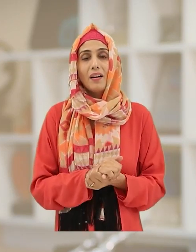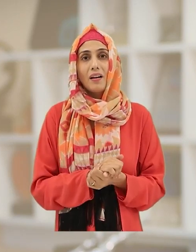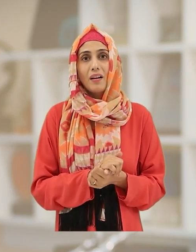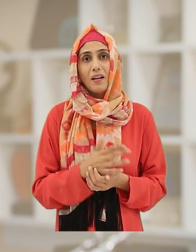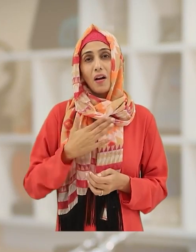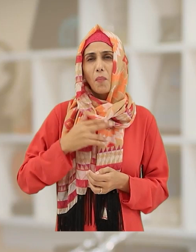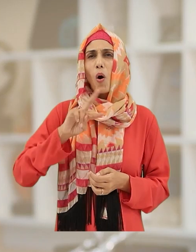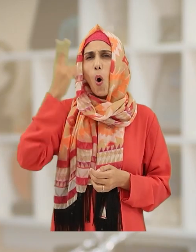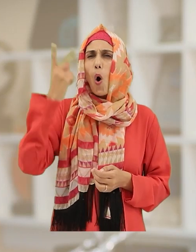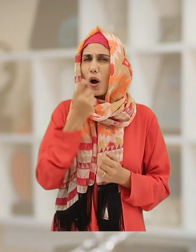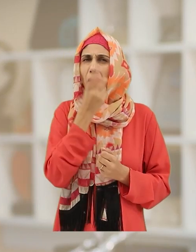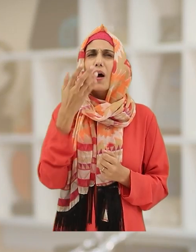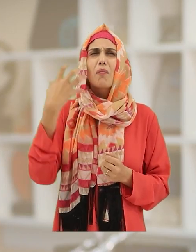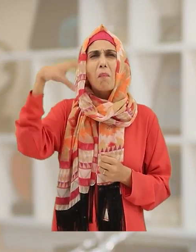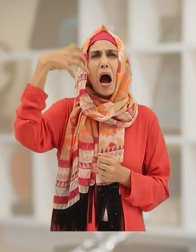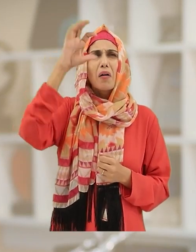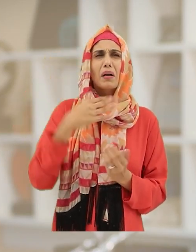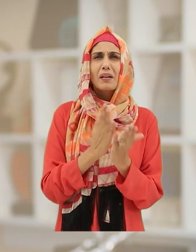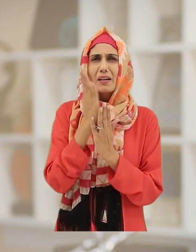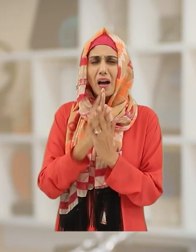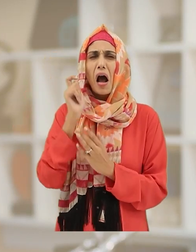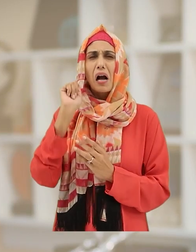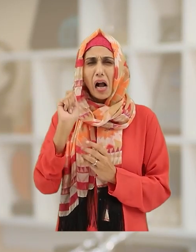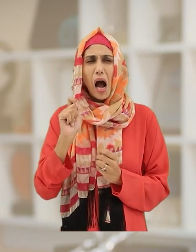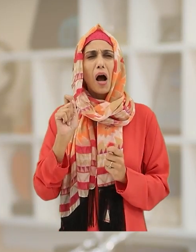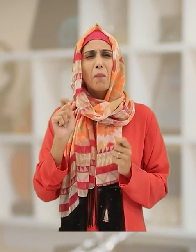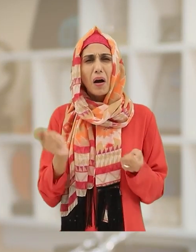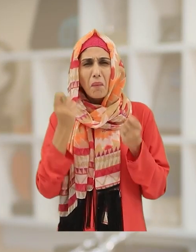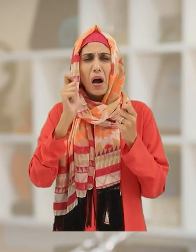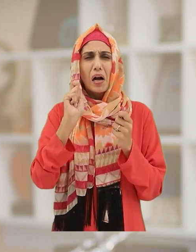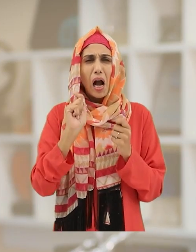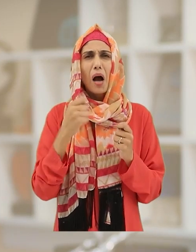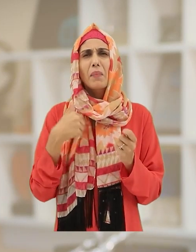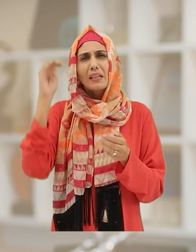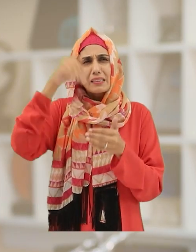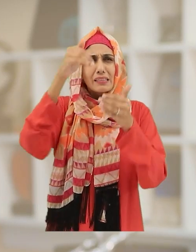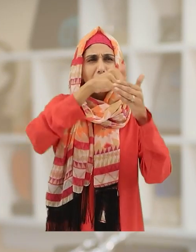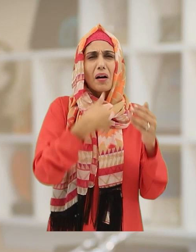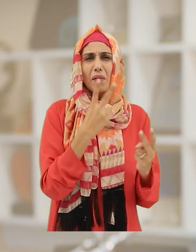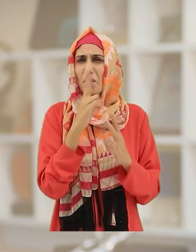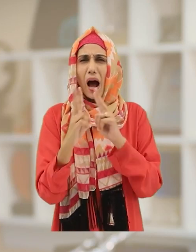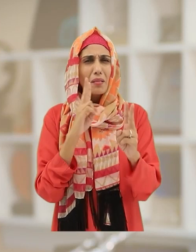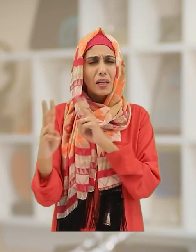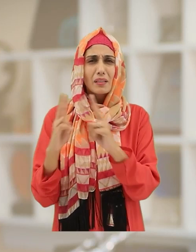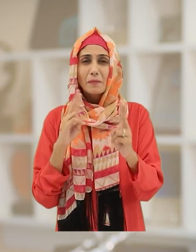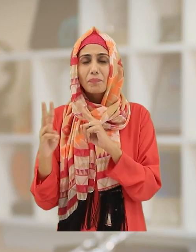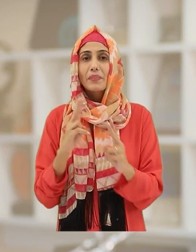lived in over a dozen countries working in the development sector where we were dependent